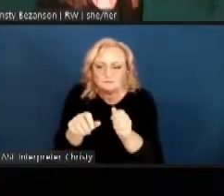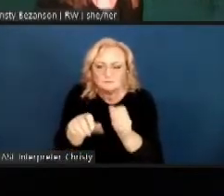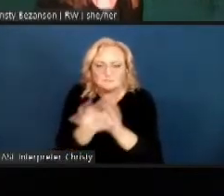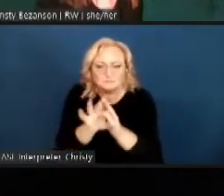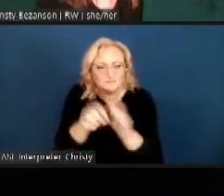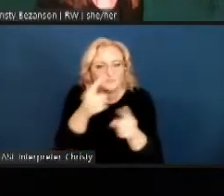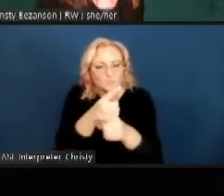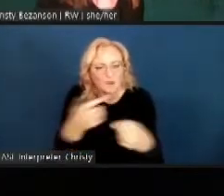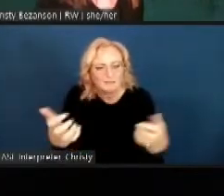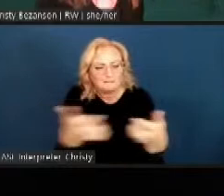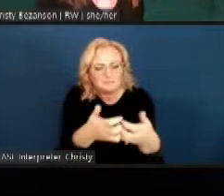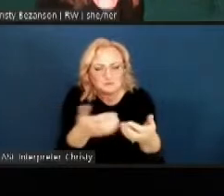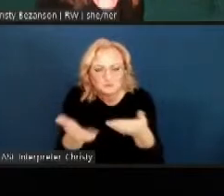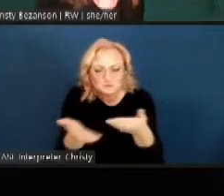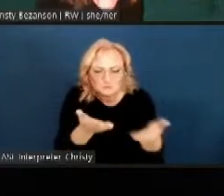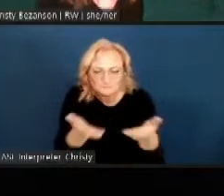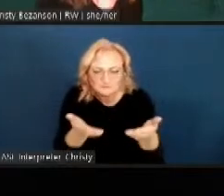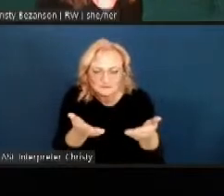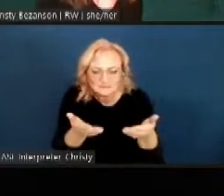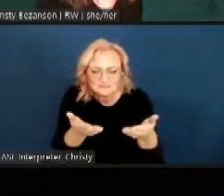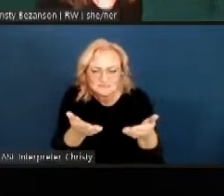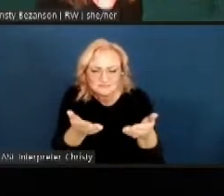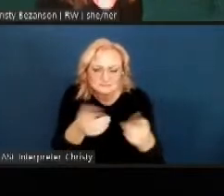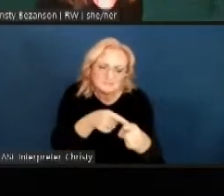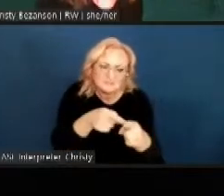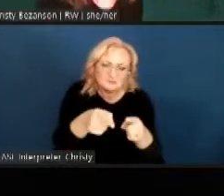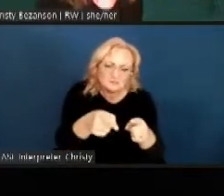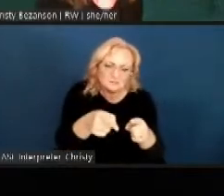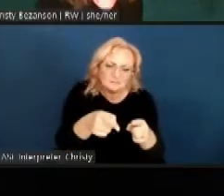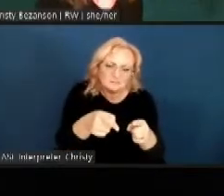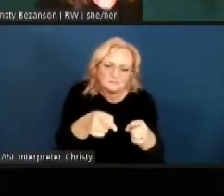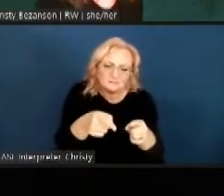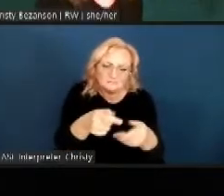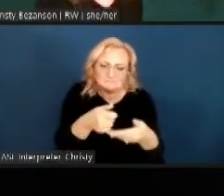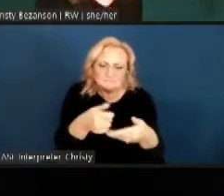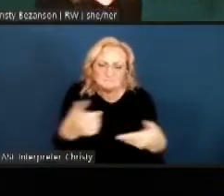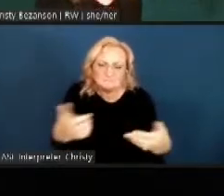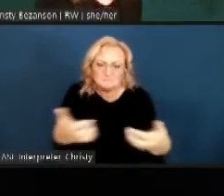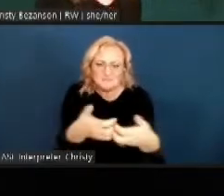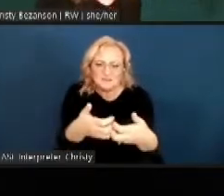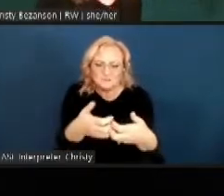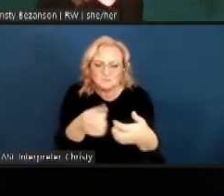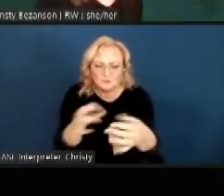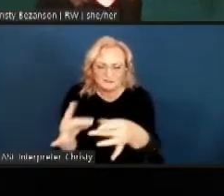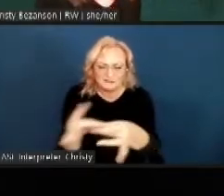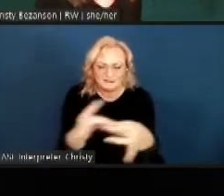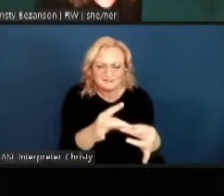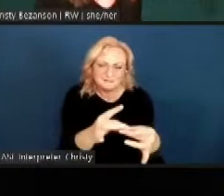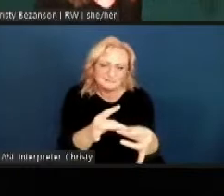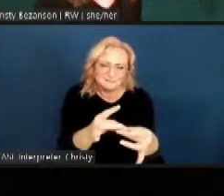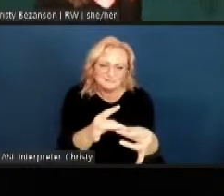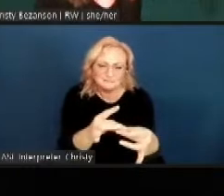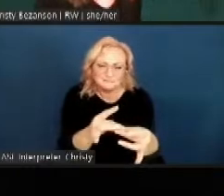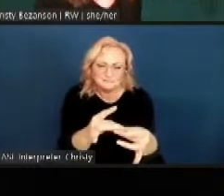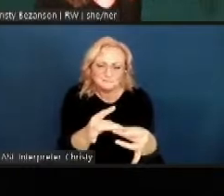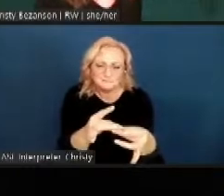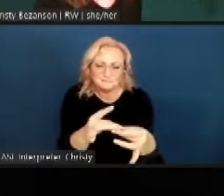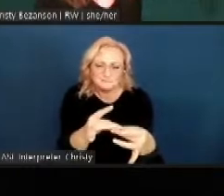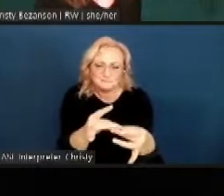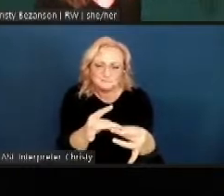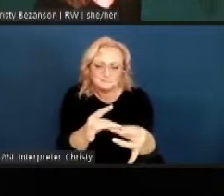the services that may be specialized in making that match, or getting them connected to some of